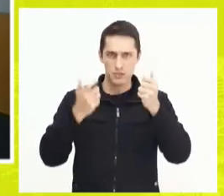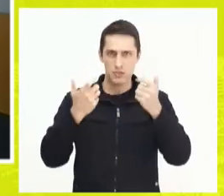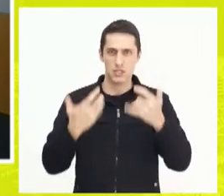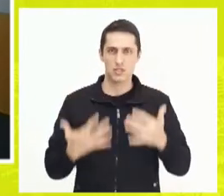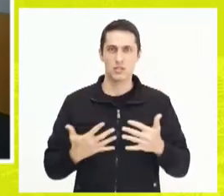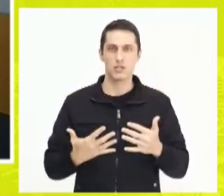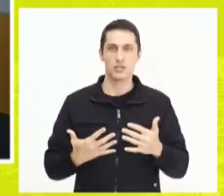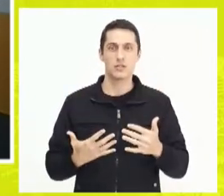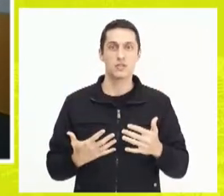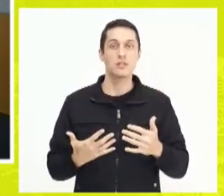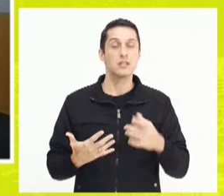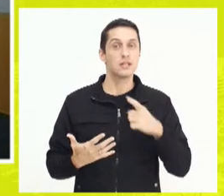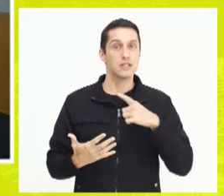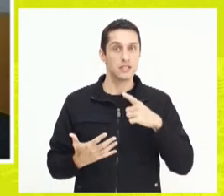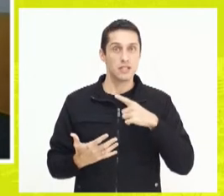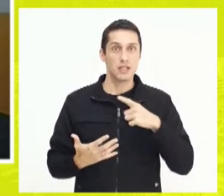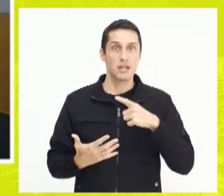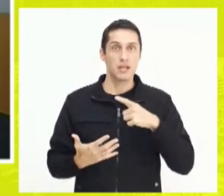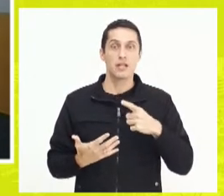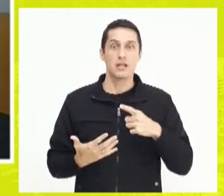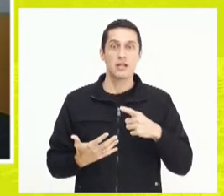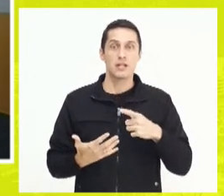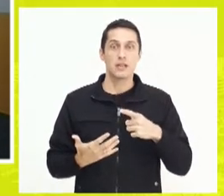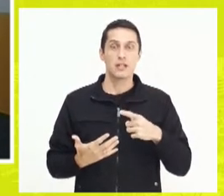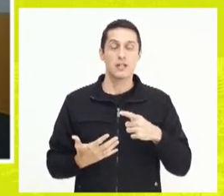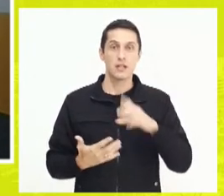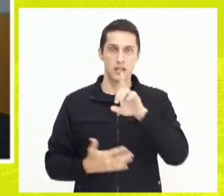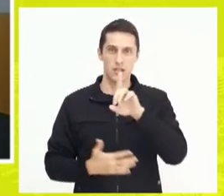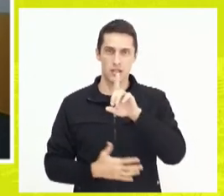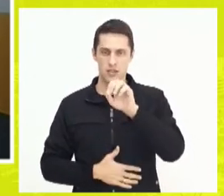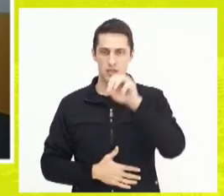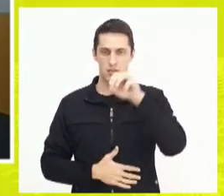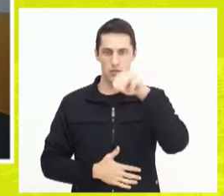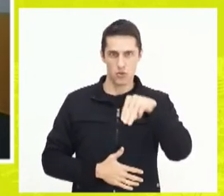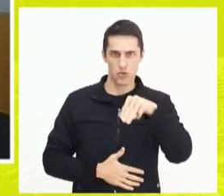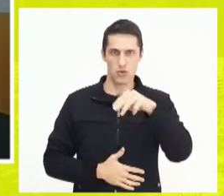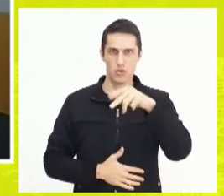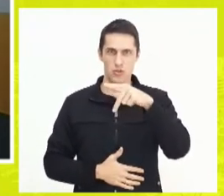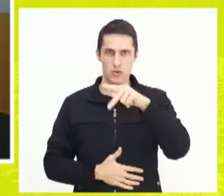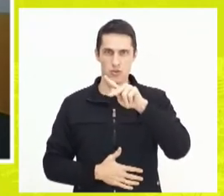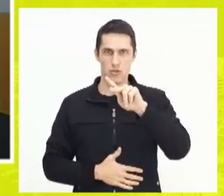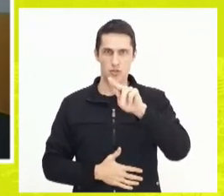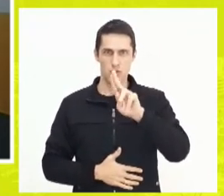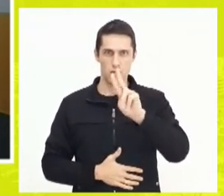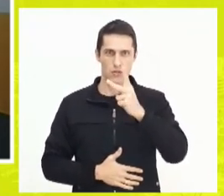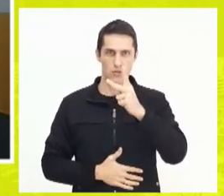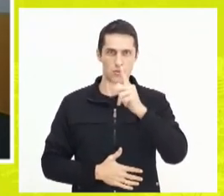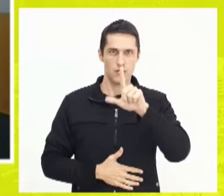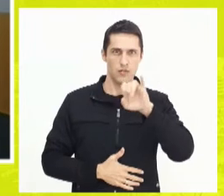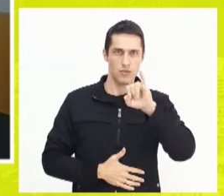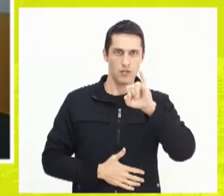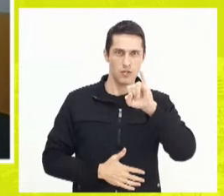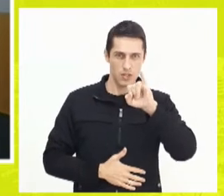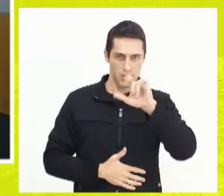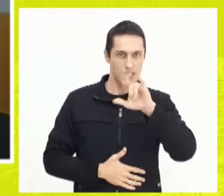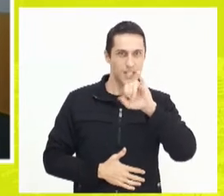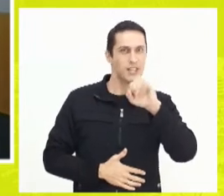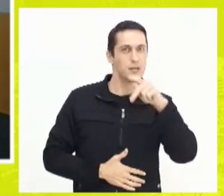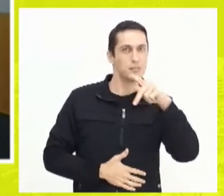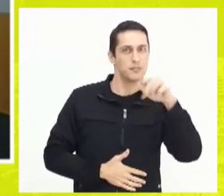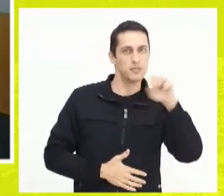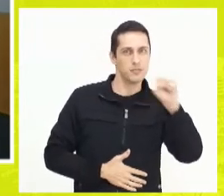said that don't films and bruno pereira's bodies